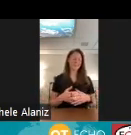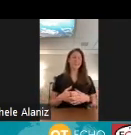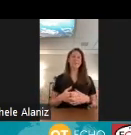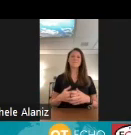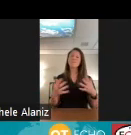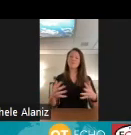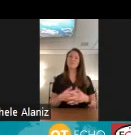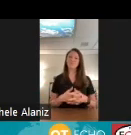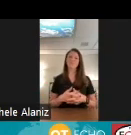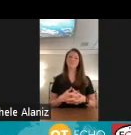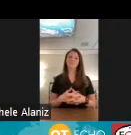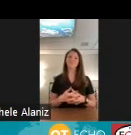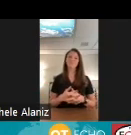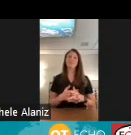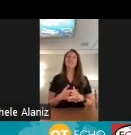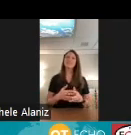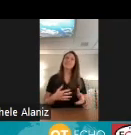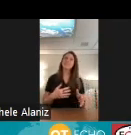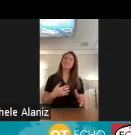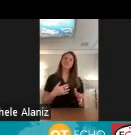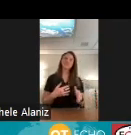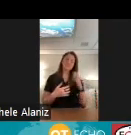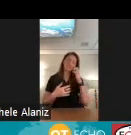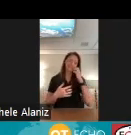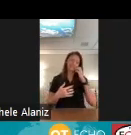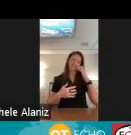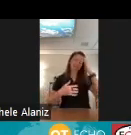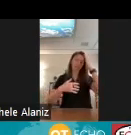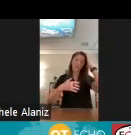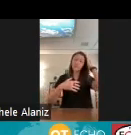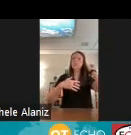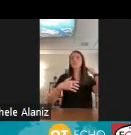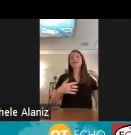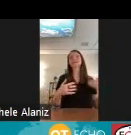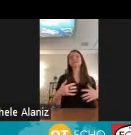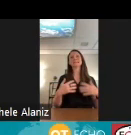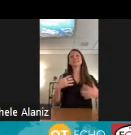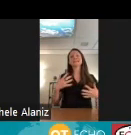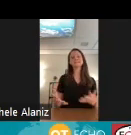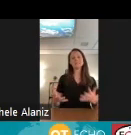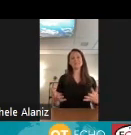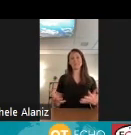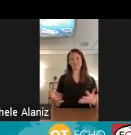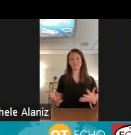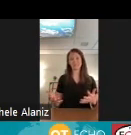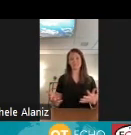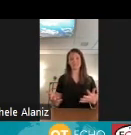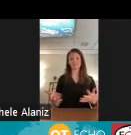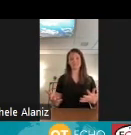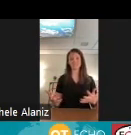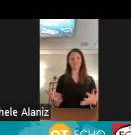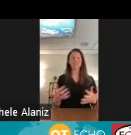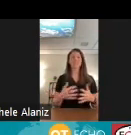one, but both of them are effective. And the other thing that you'll see is there's a lot of variety in the intensity of the